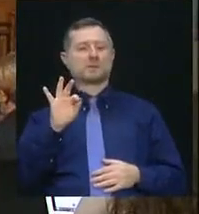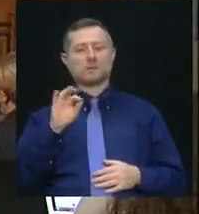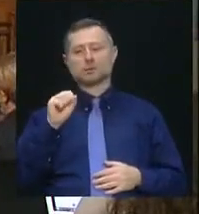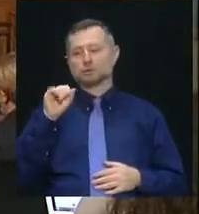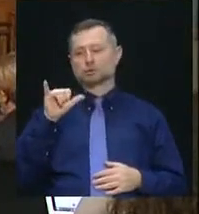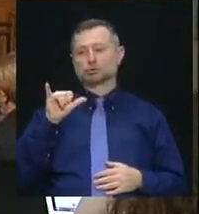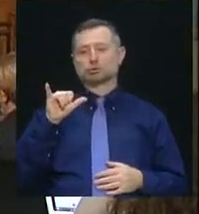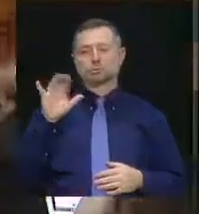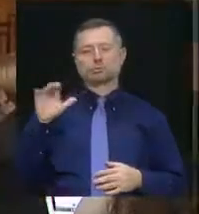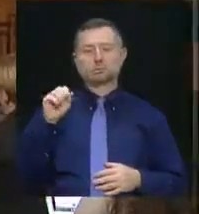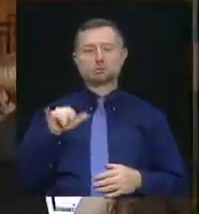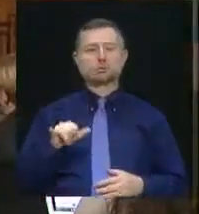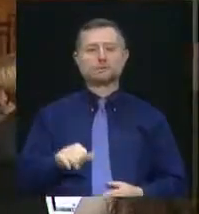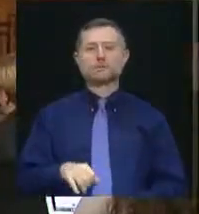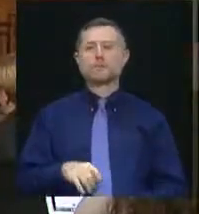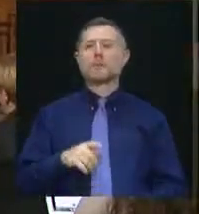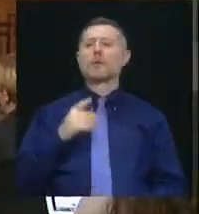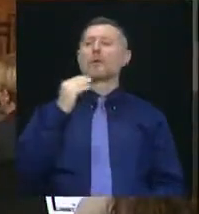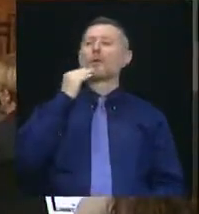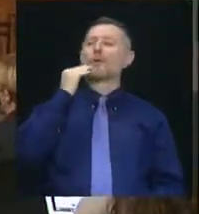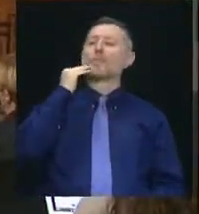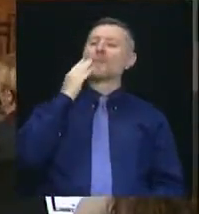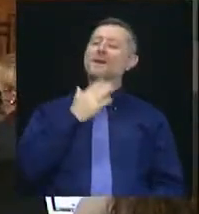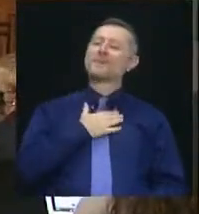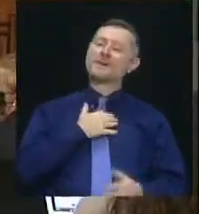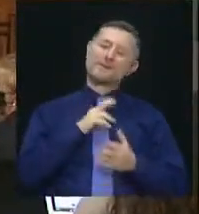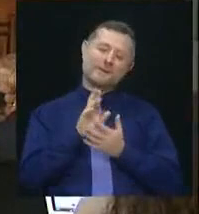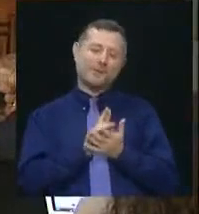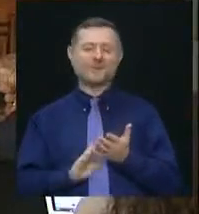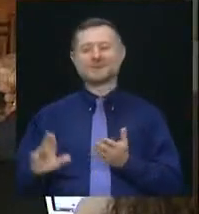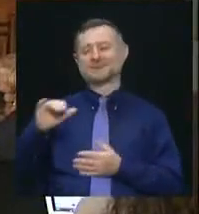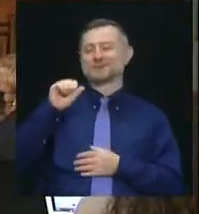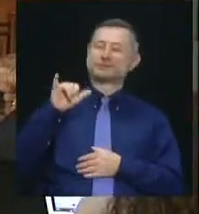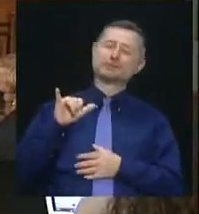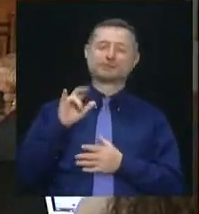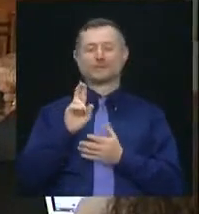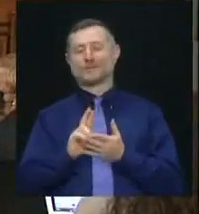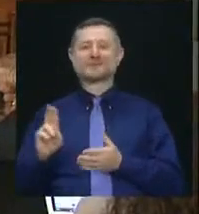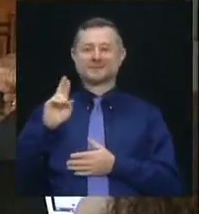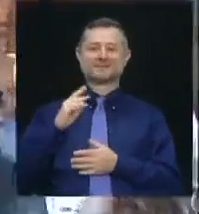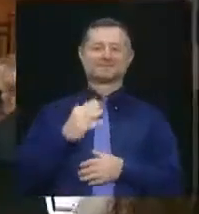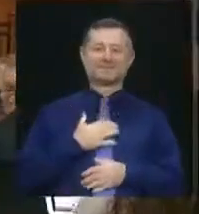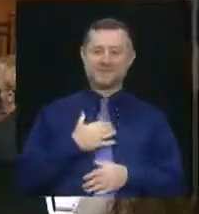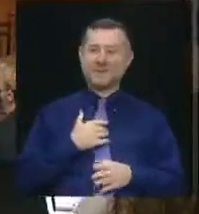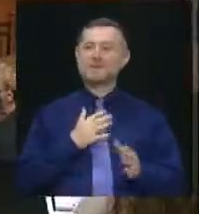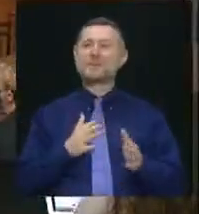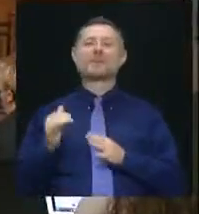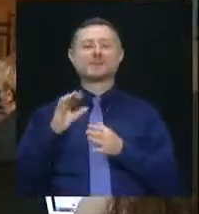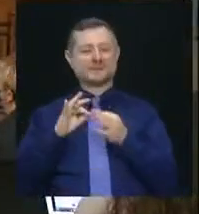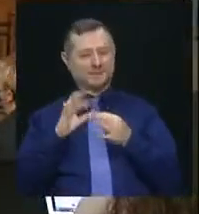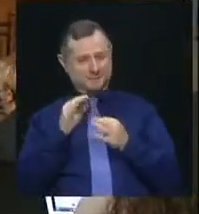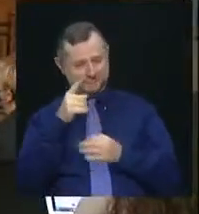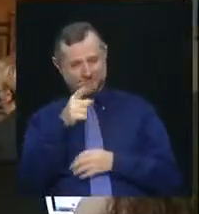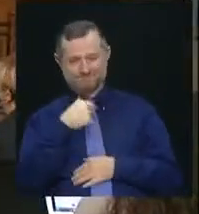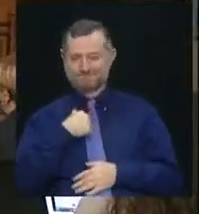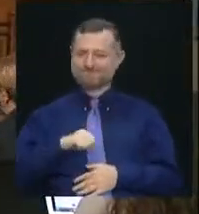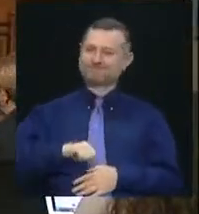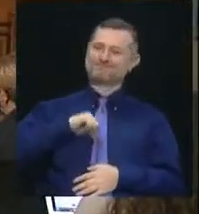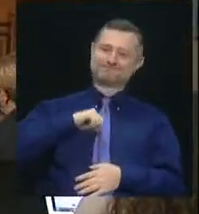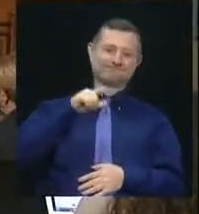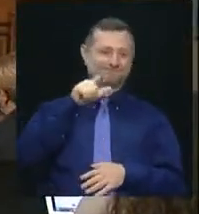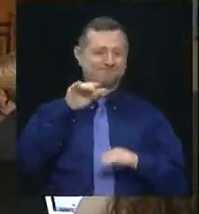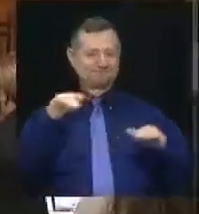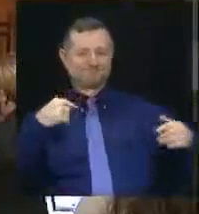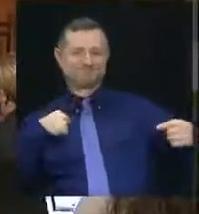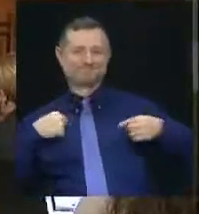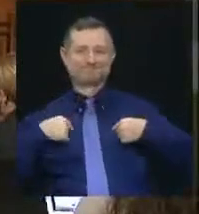Home of my alma mater, Syracuse University. I was going to say, you're not shy to remind people you're a Syracuse University